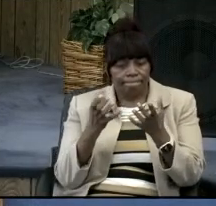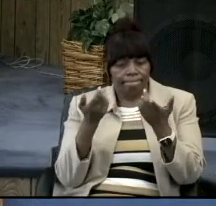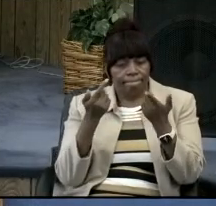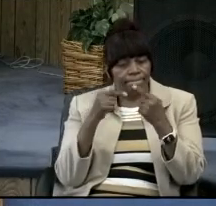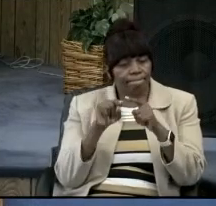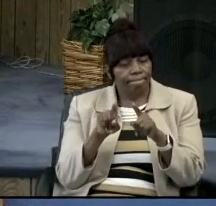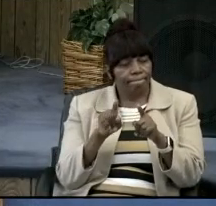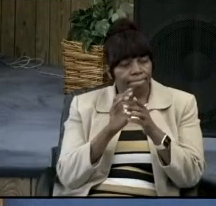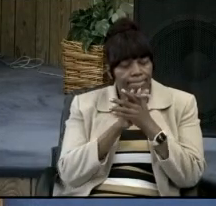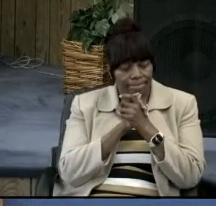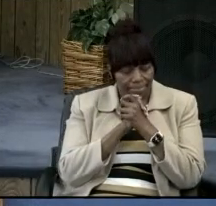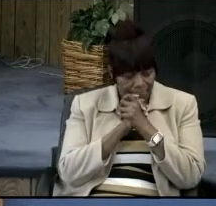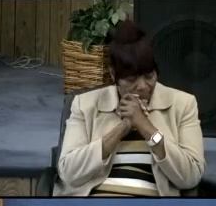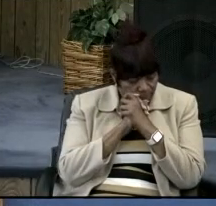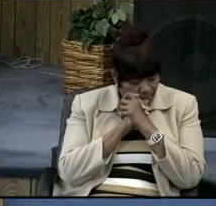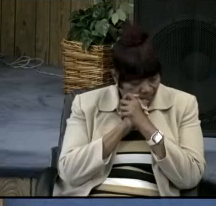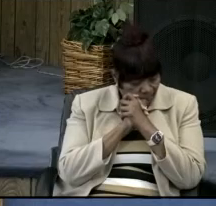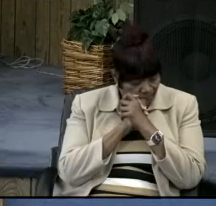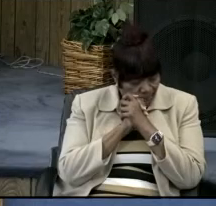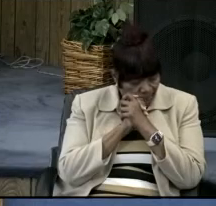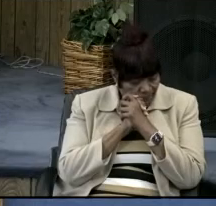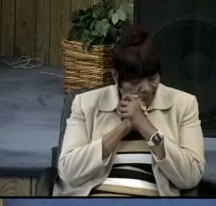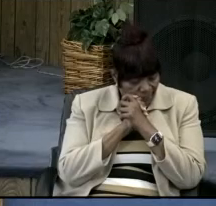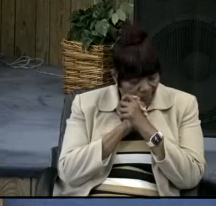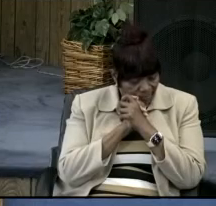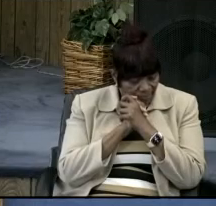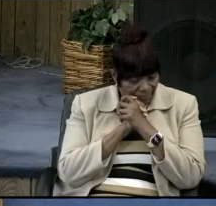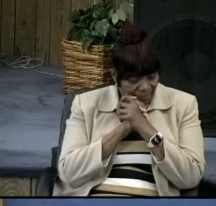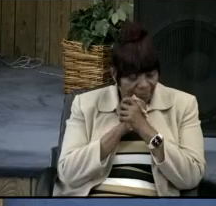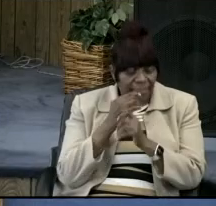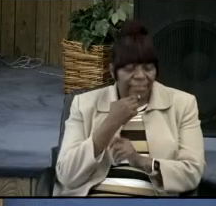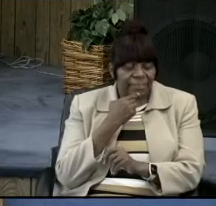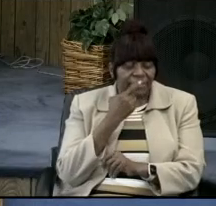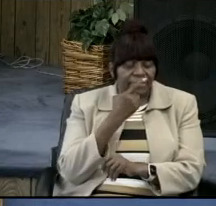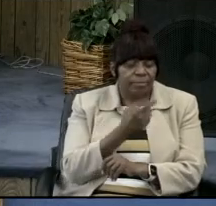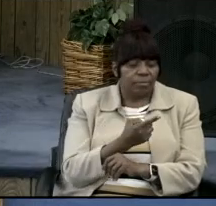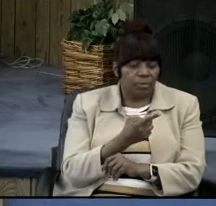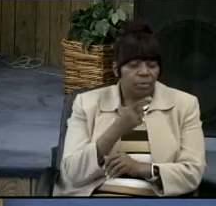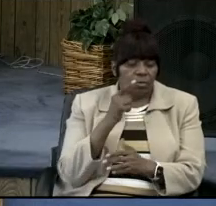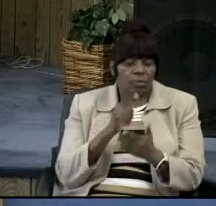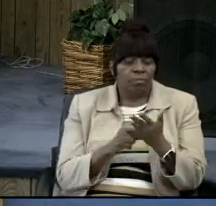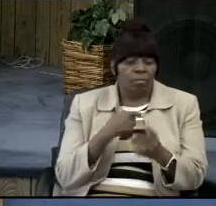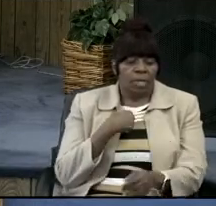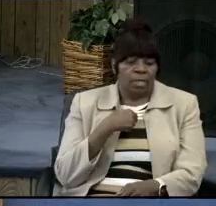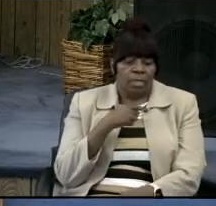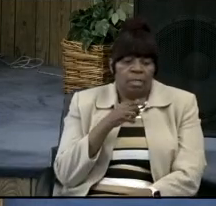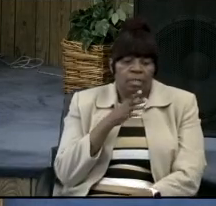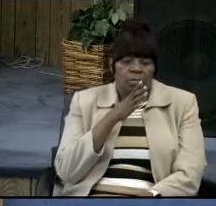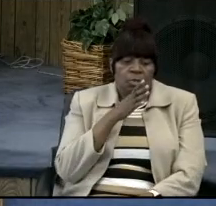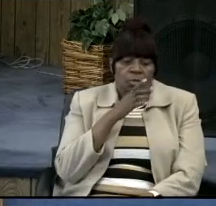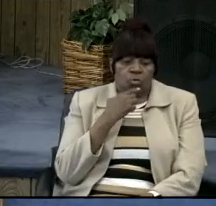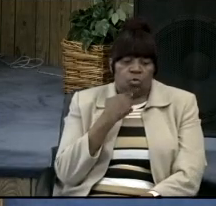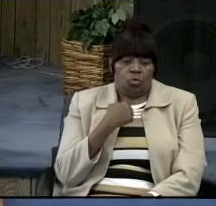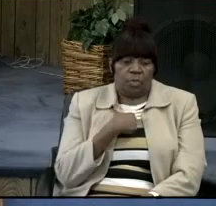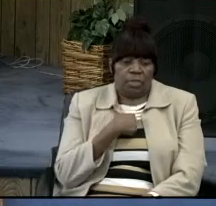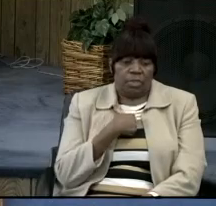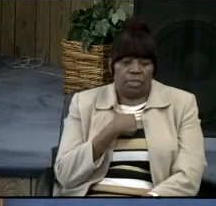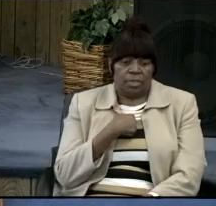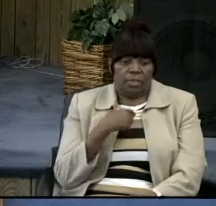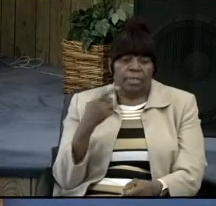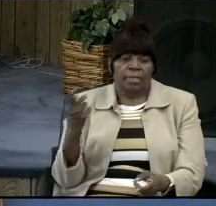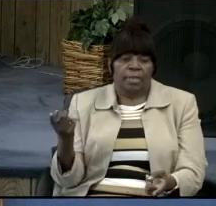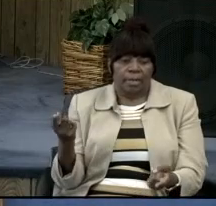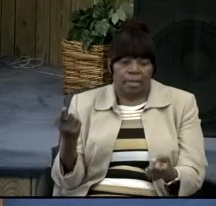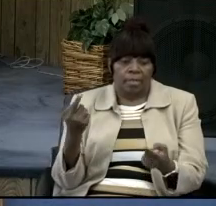that. But I will let my child know what my mama told me. I brought you into